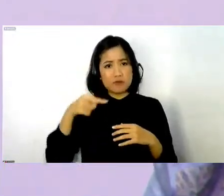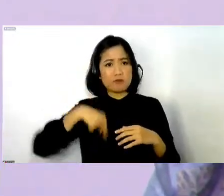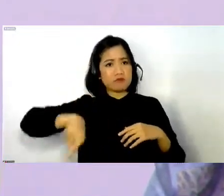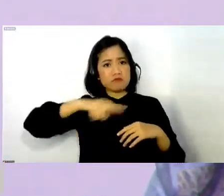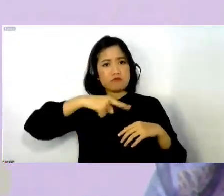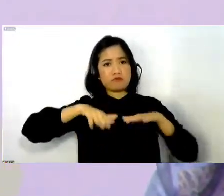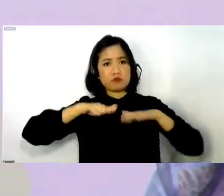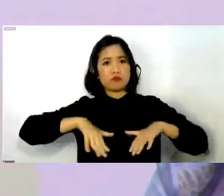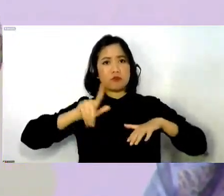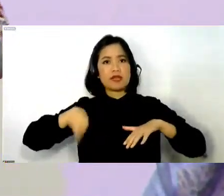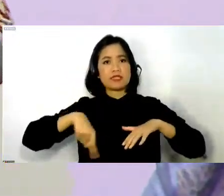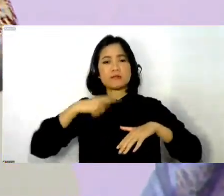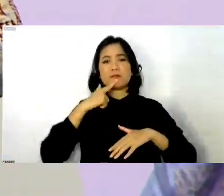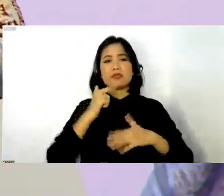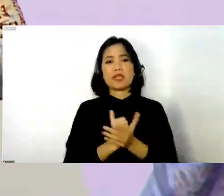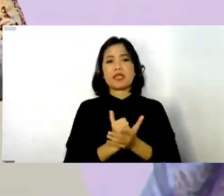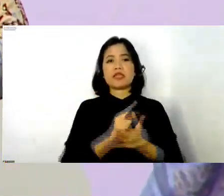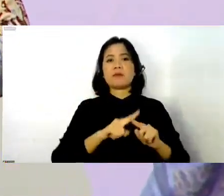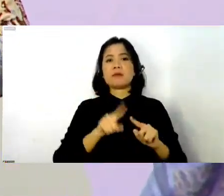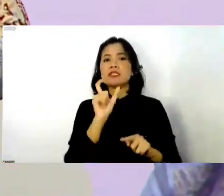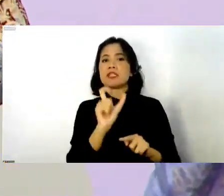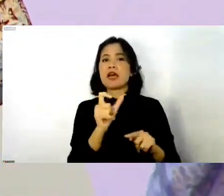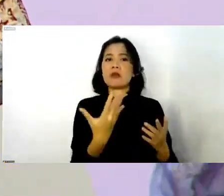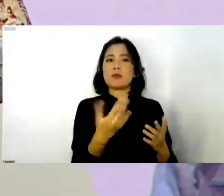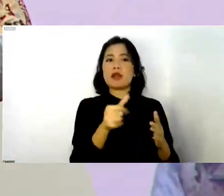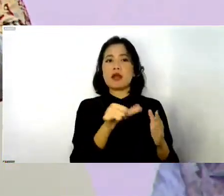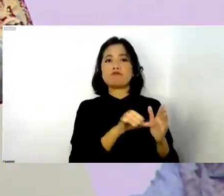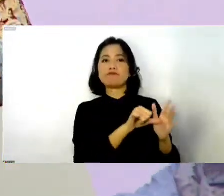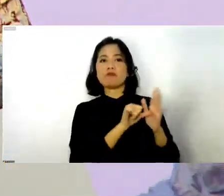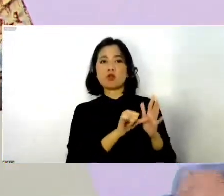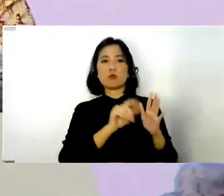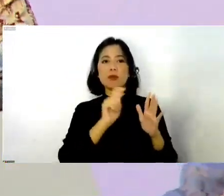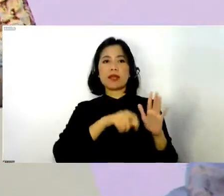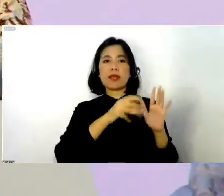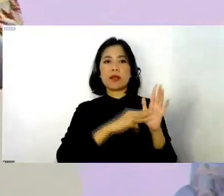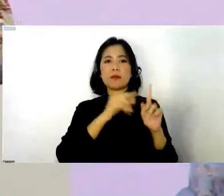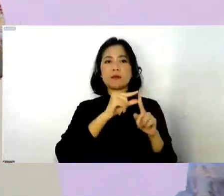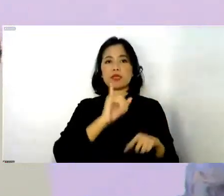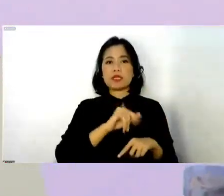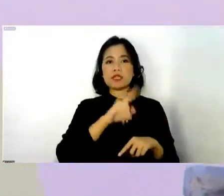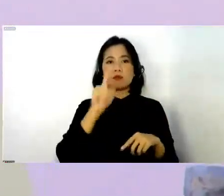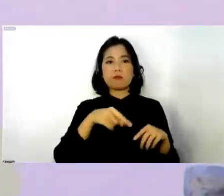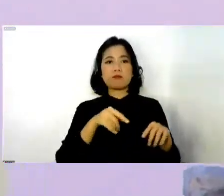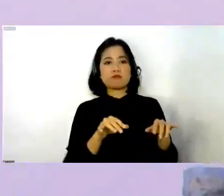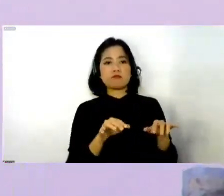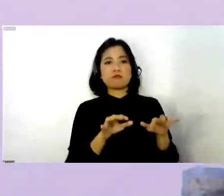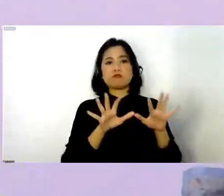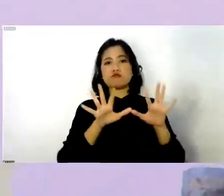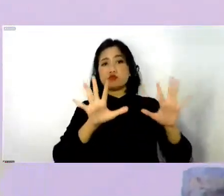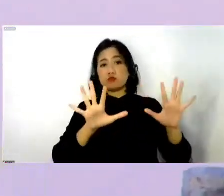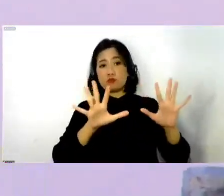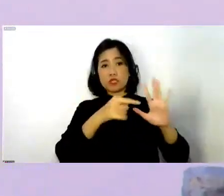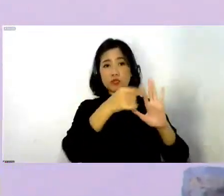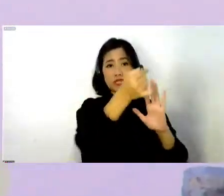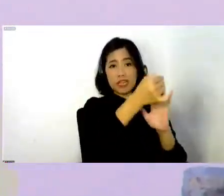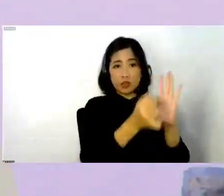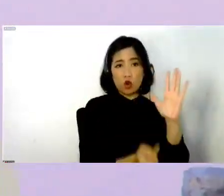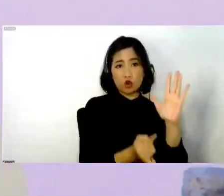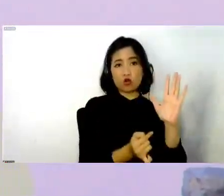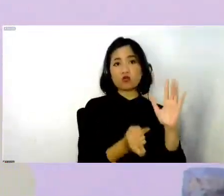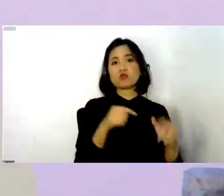previous experience when I was still Minister of Development Planning, then the lecture about